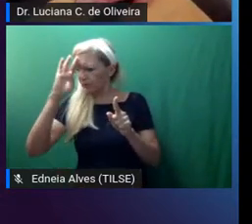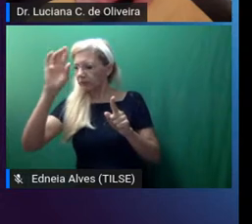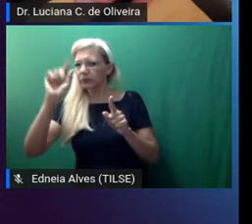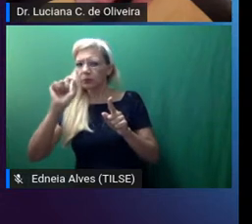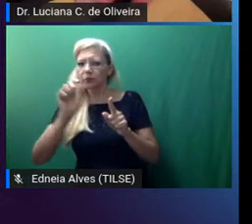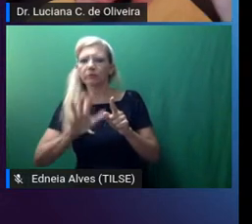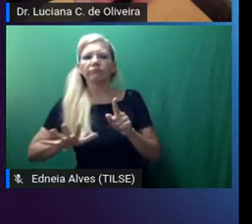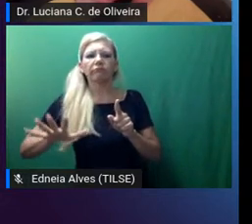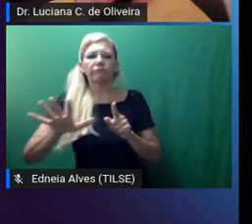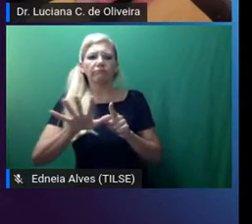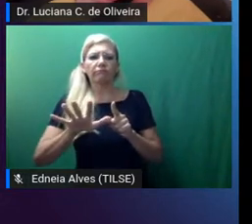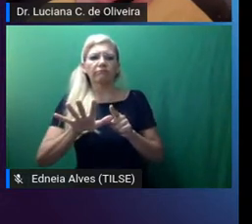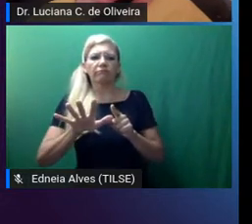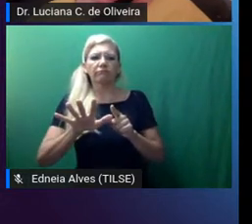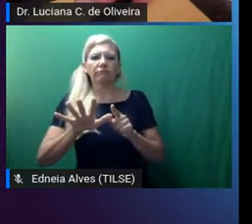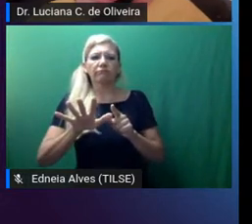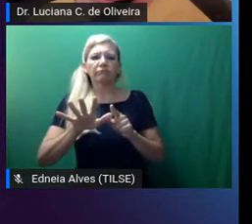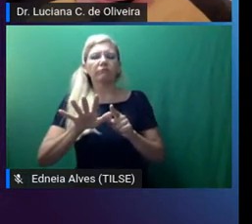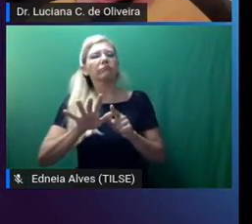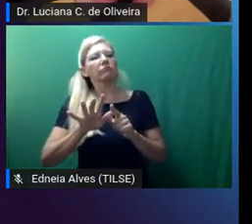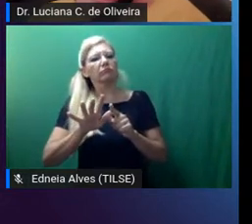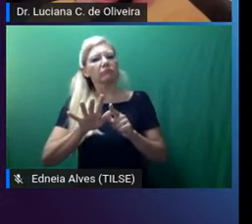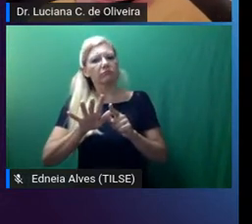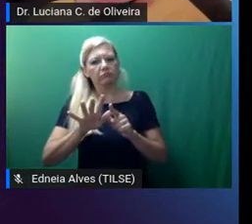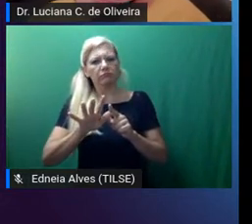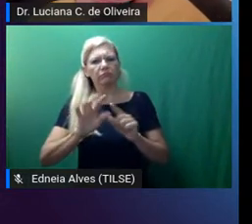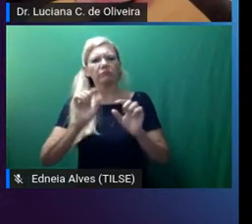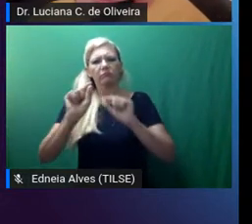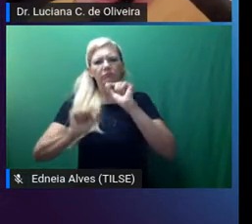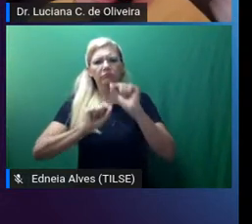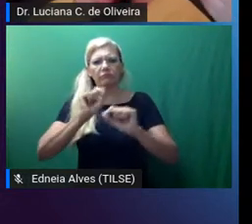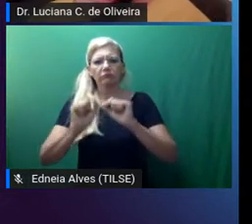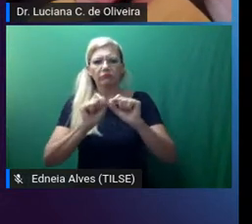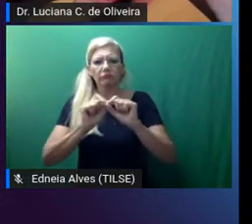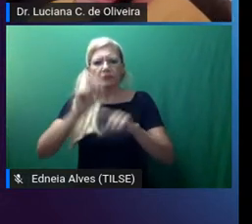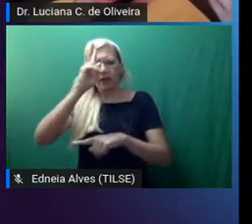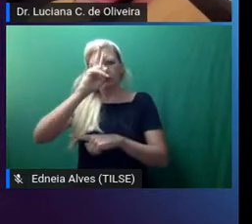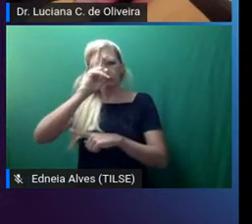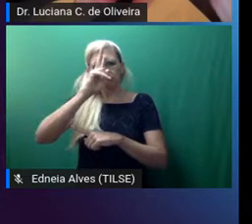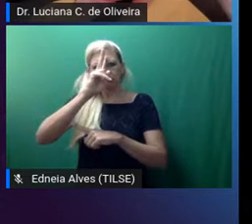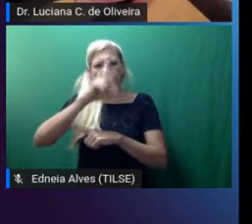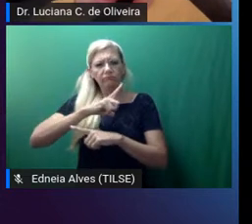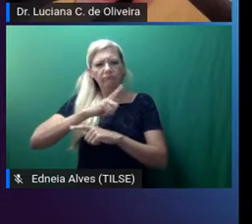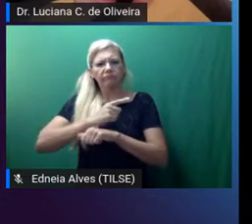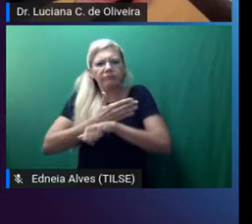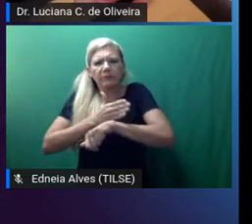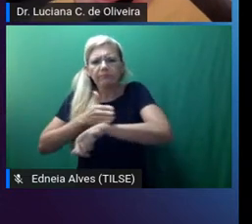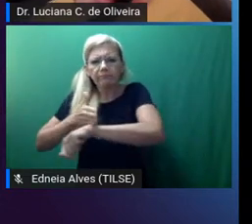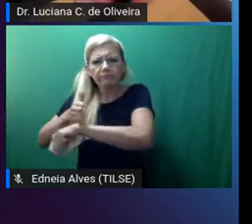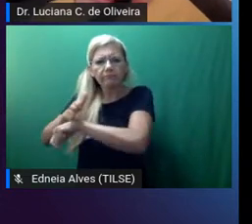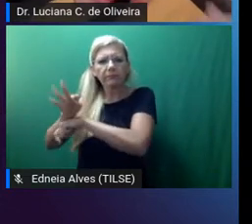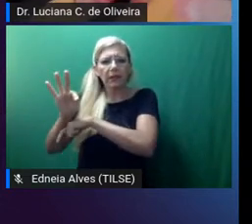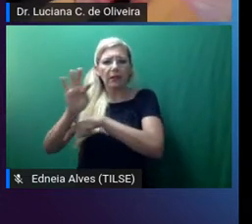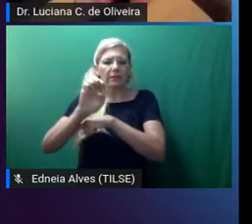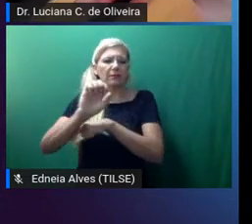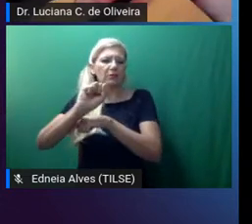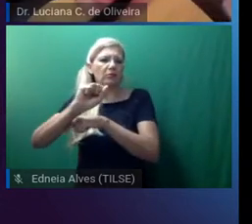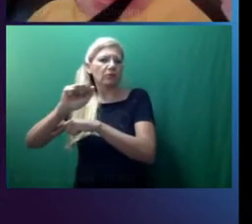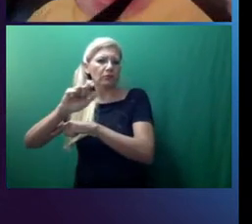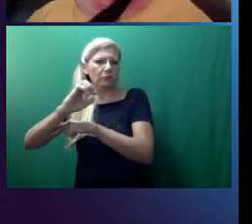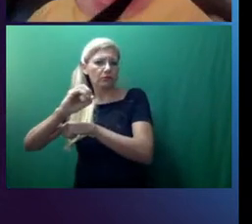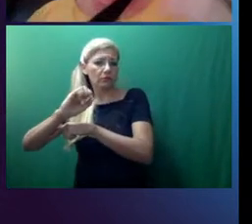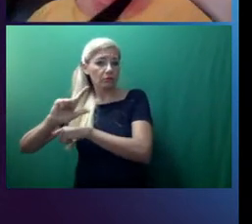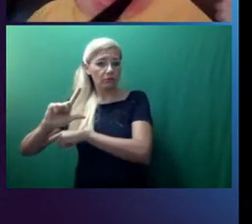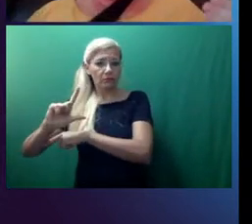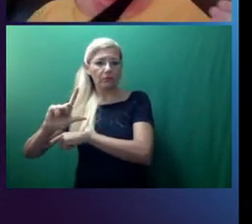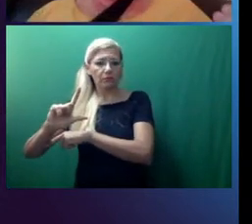field? And what historically racist practices have been part of TESOL? So I'm going to